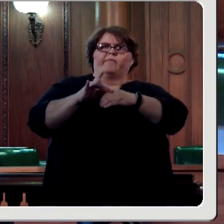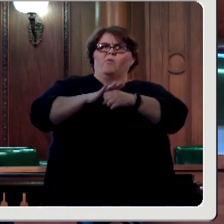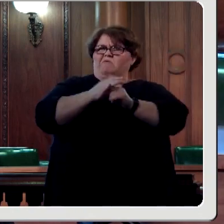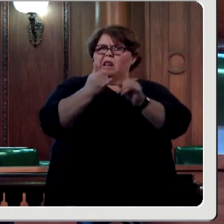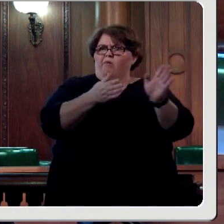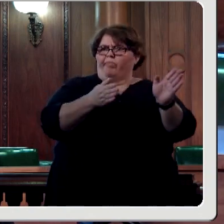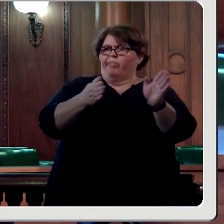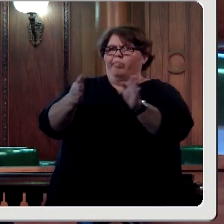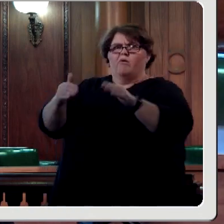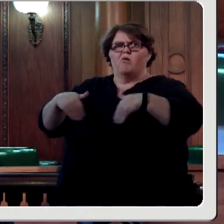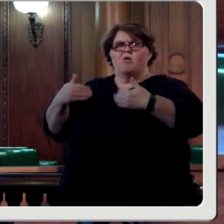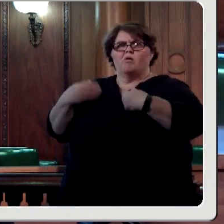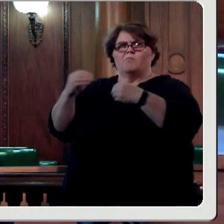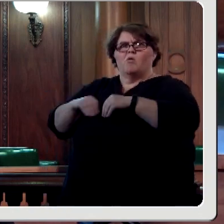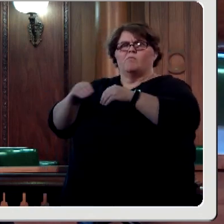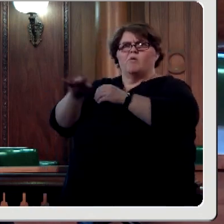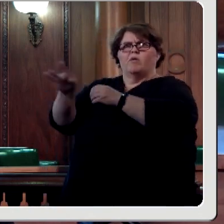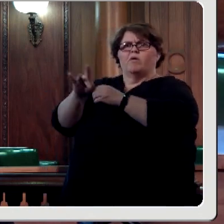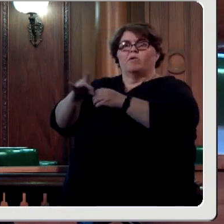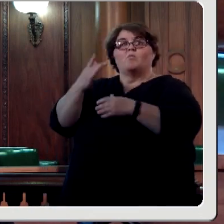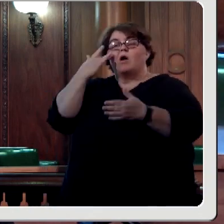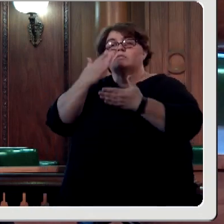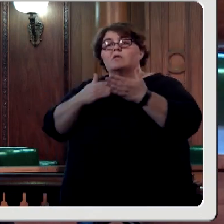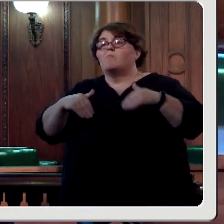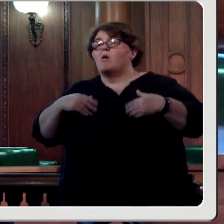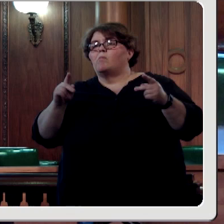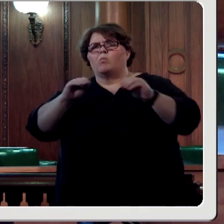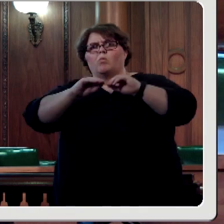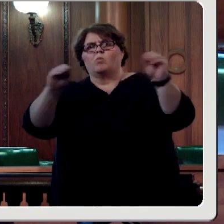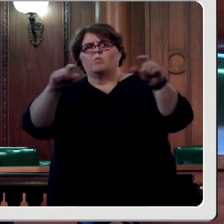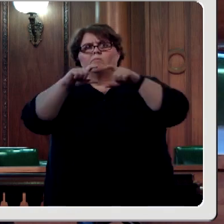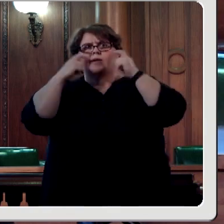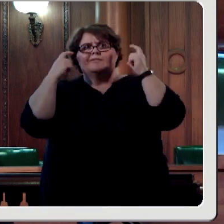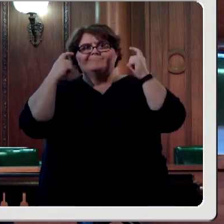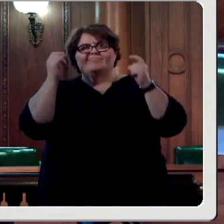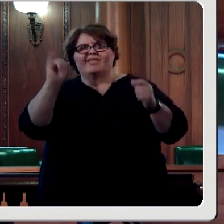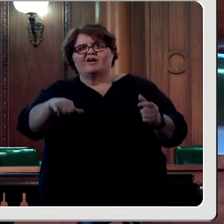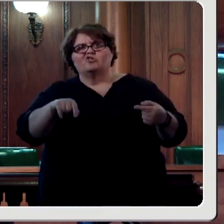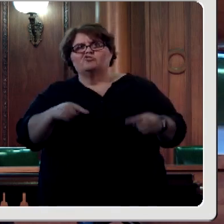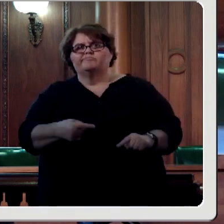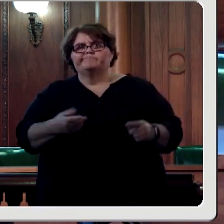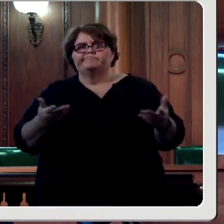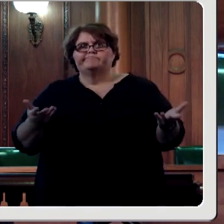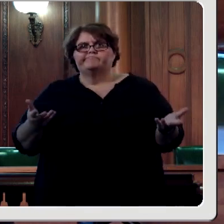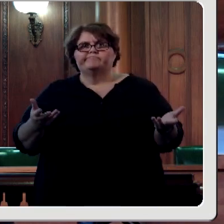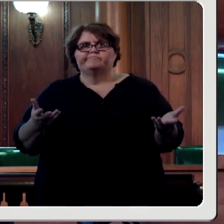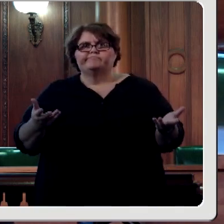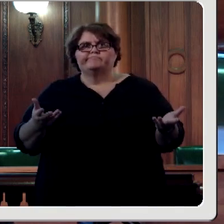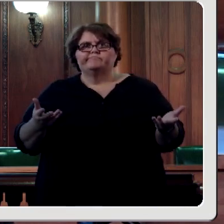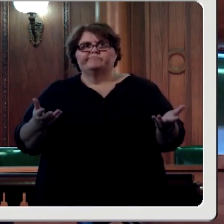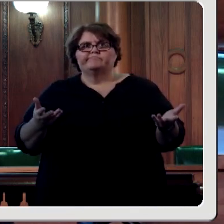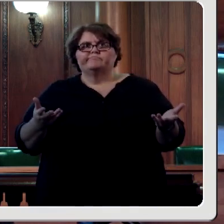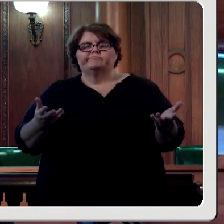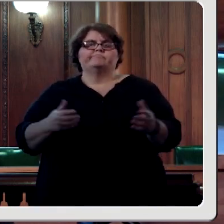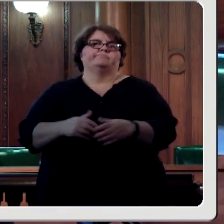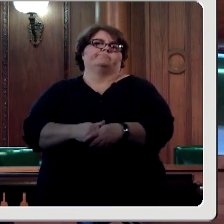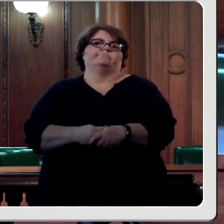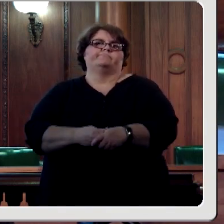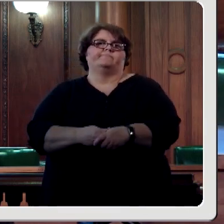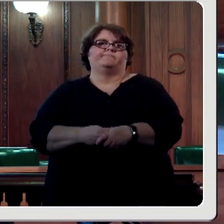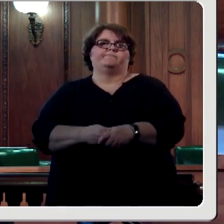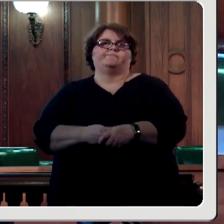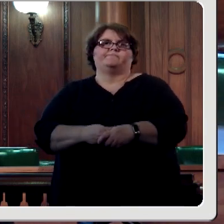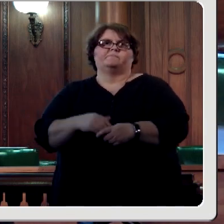flaunting it. This can happen to you. So I'm very appreciative that Dr. Sarah Hessler is here,